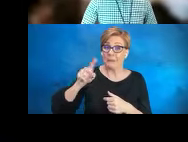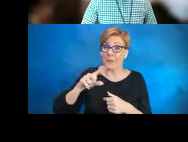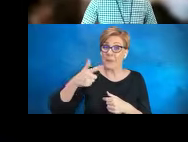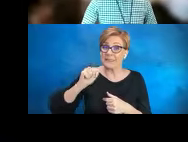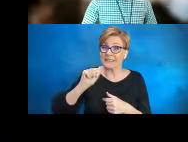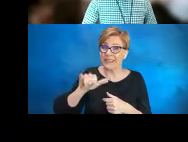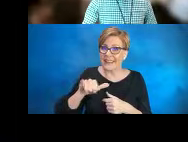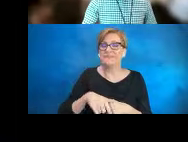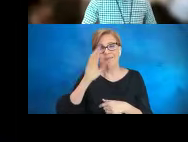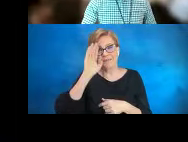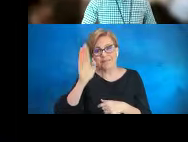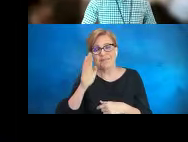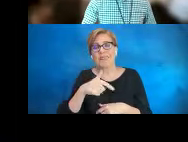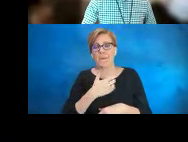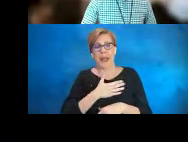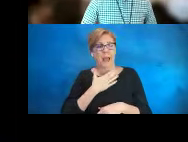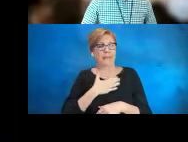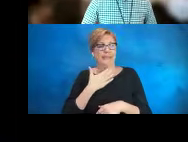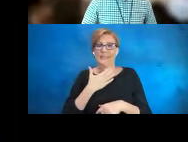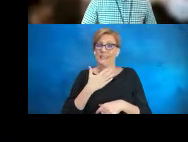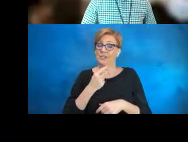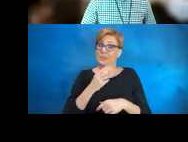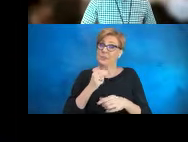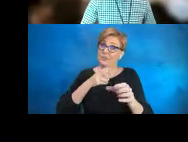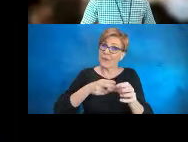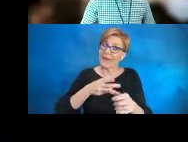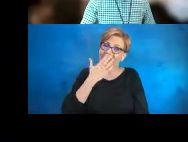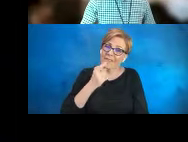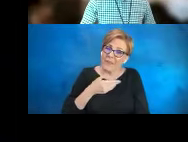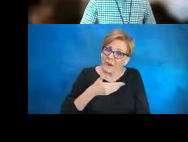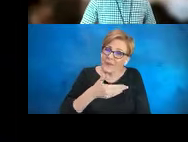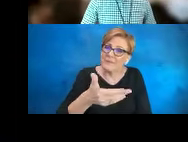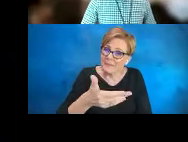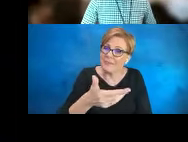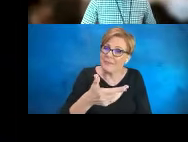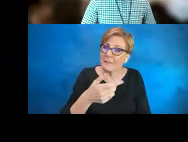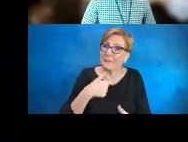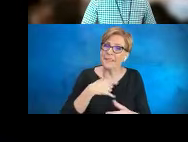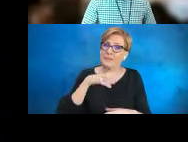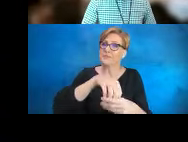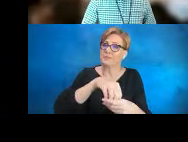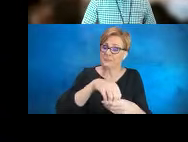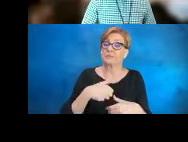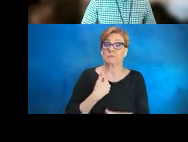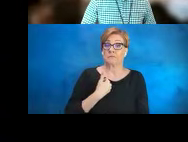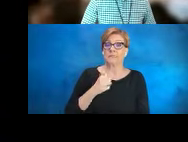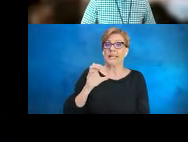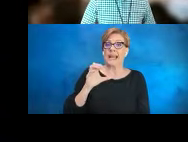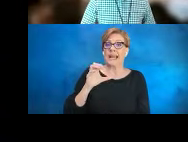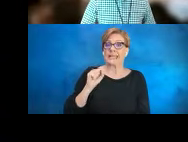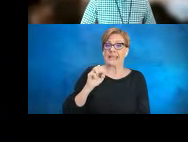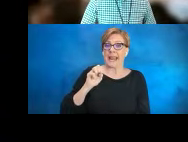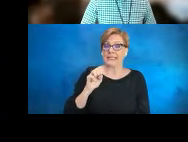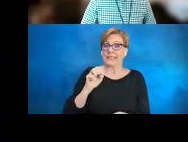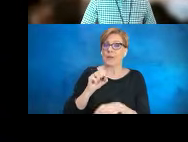Very happy to be here. Thank you for the invitation to join Justice and Aging on this topic. I'm a caseworker in Senator Wyden's state